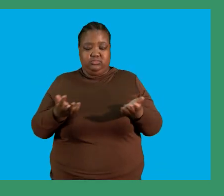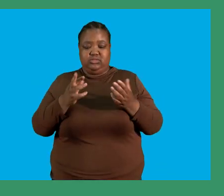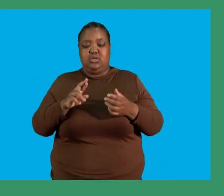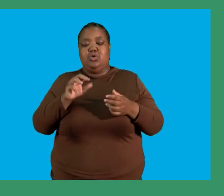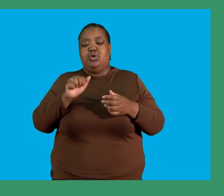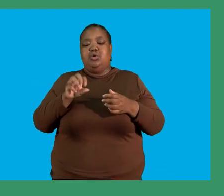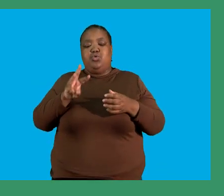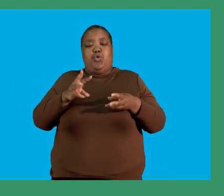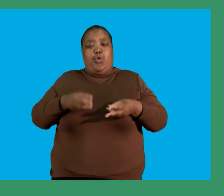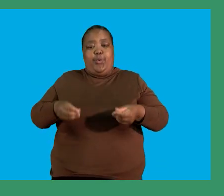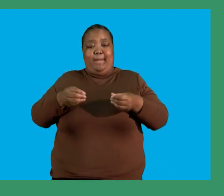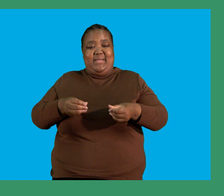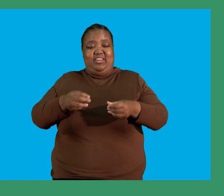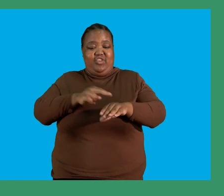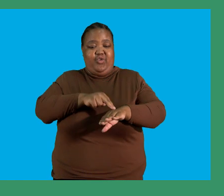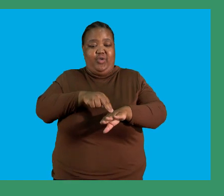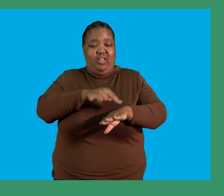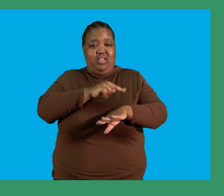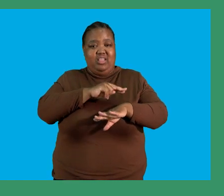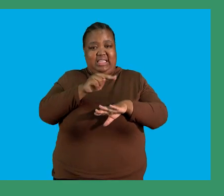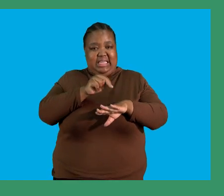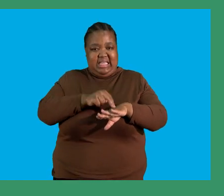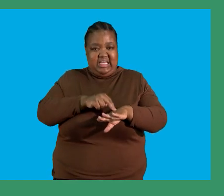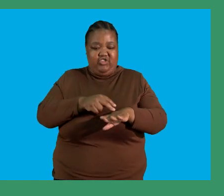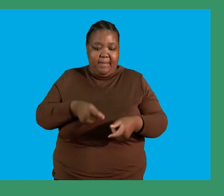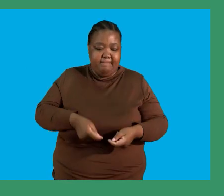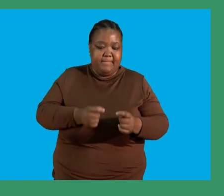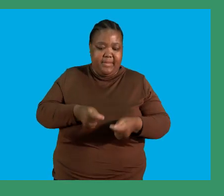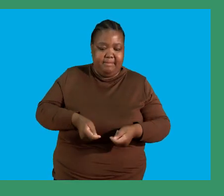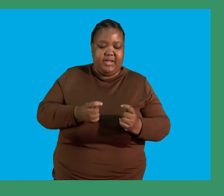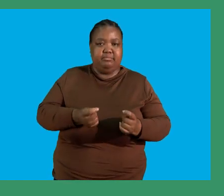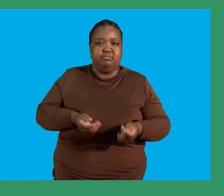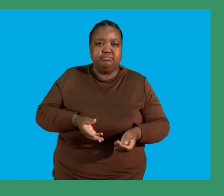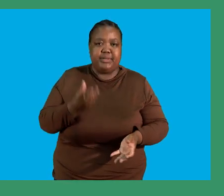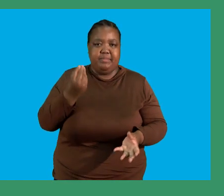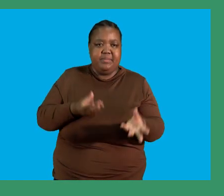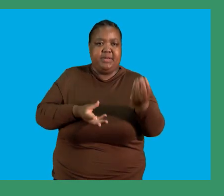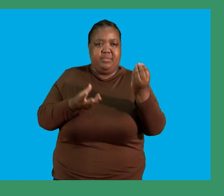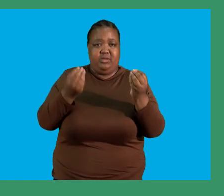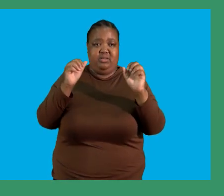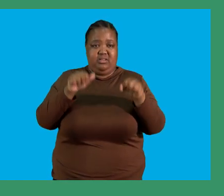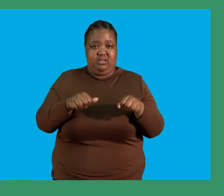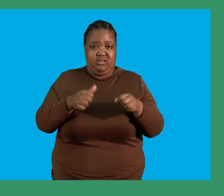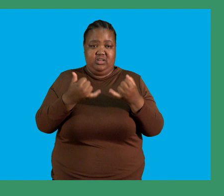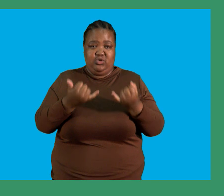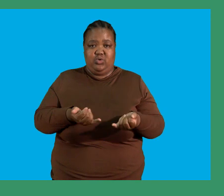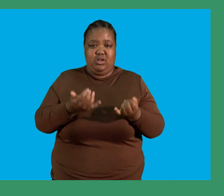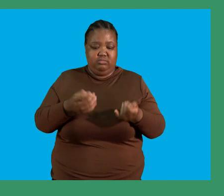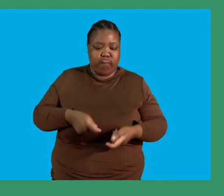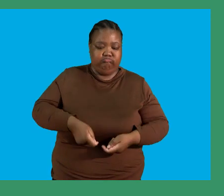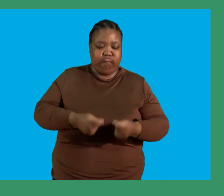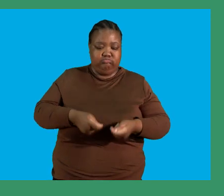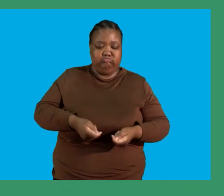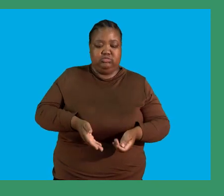the extraction of raw materials from nature. Now, because we are